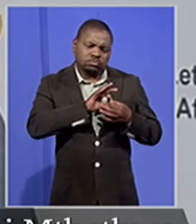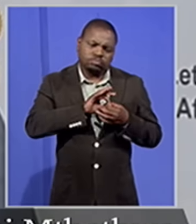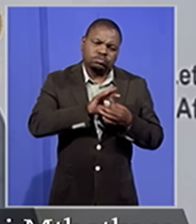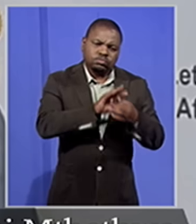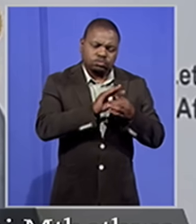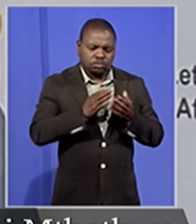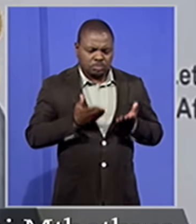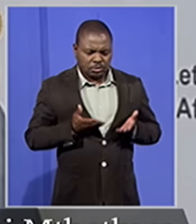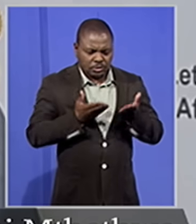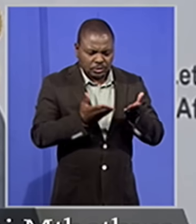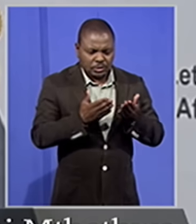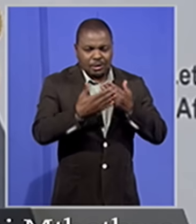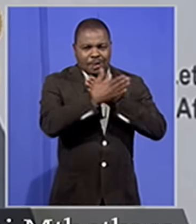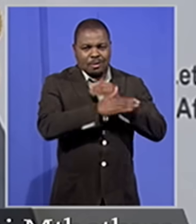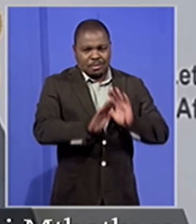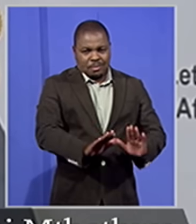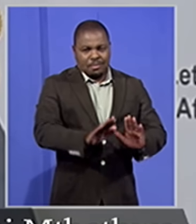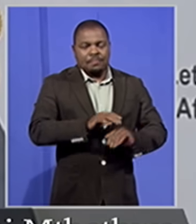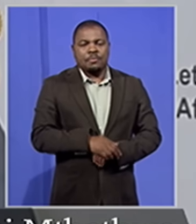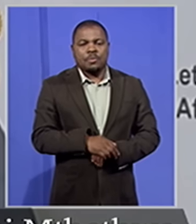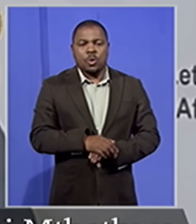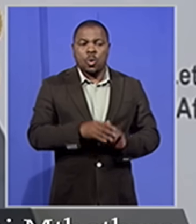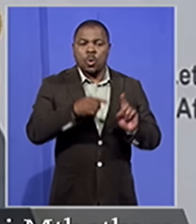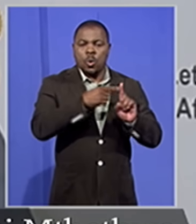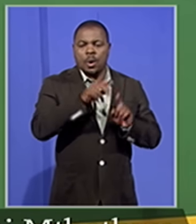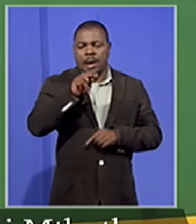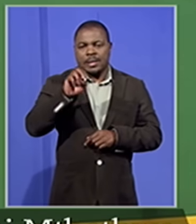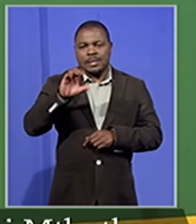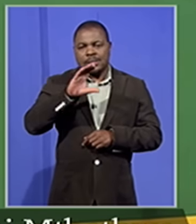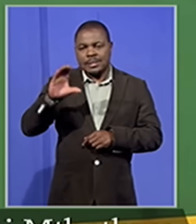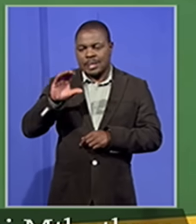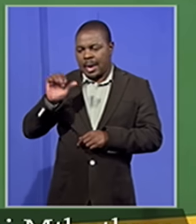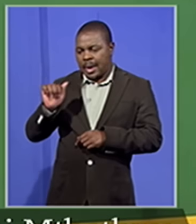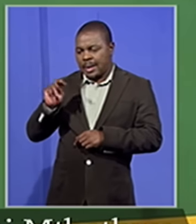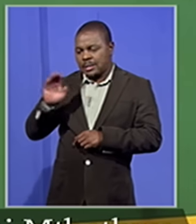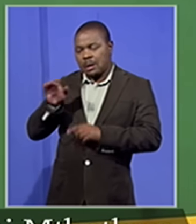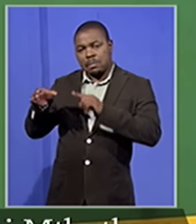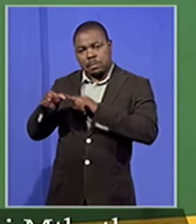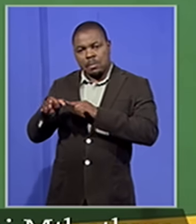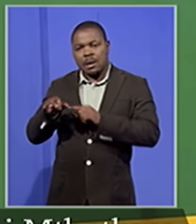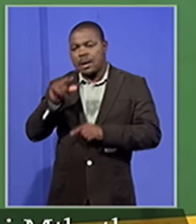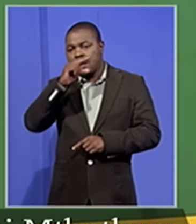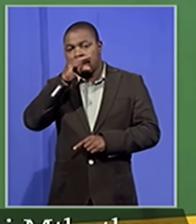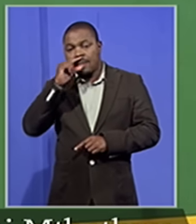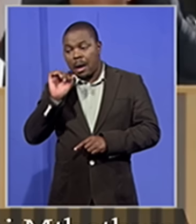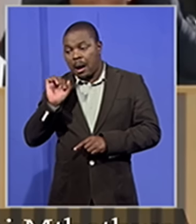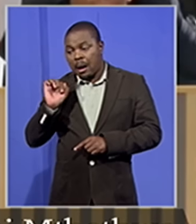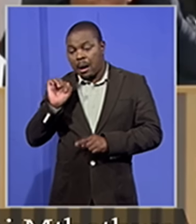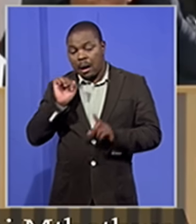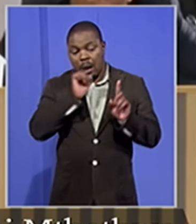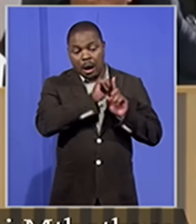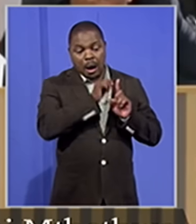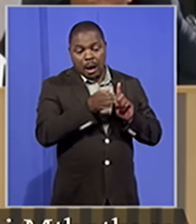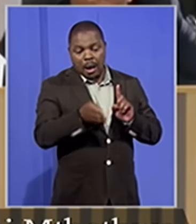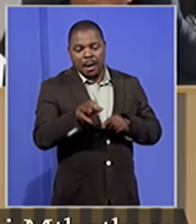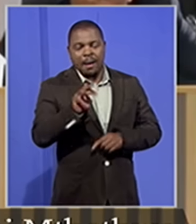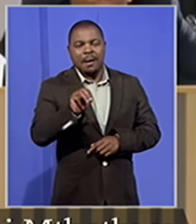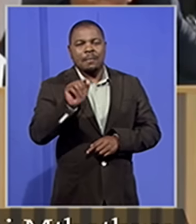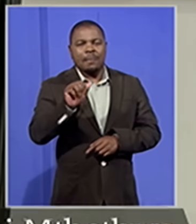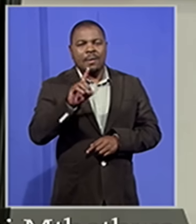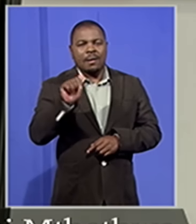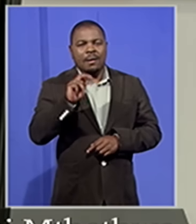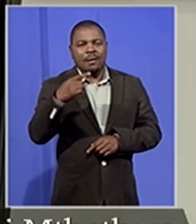ya habo. Mthethwa e ne e le setho sa NEC ya ANC mme lebitso la hae le sa tswa hlahella commission ya Madlanga nakong eo mokomishenara